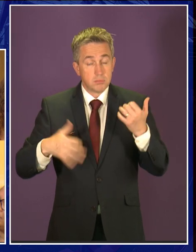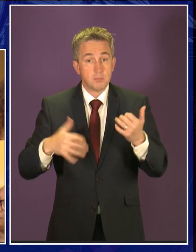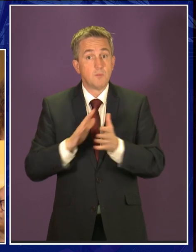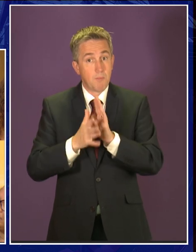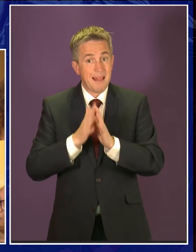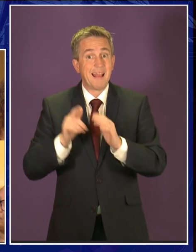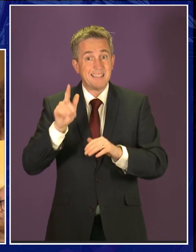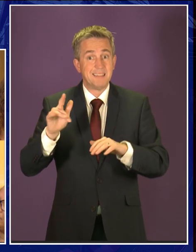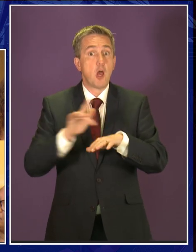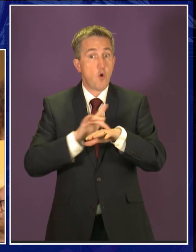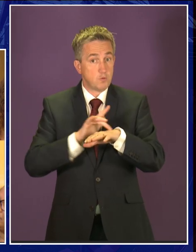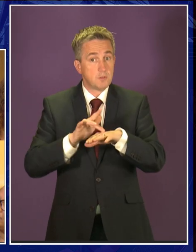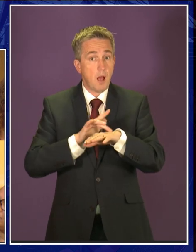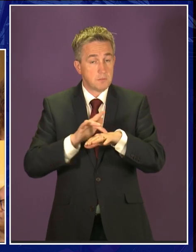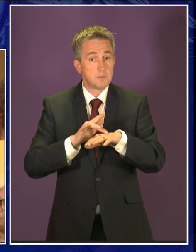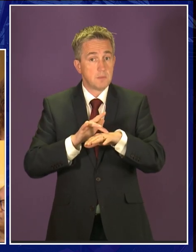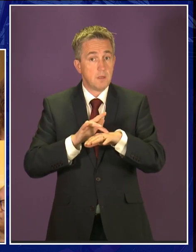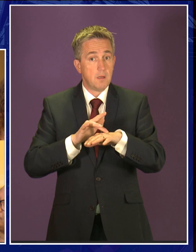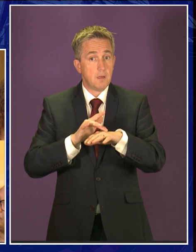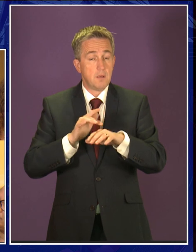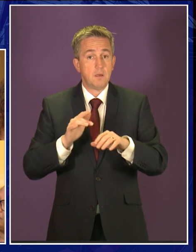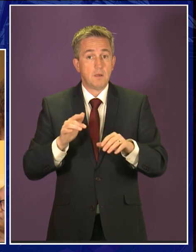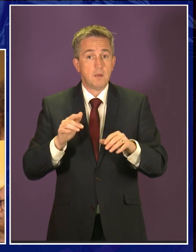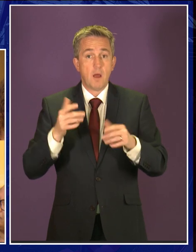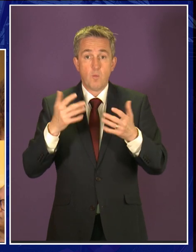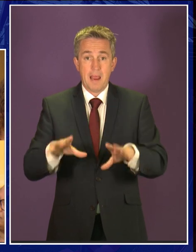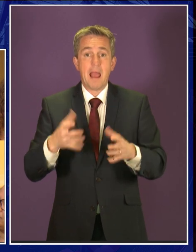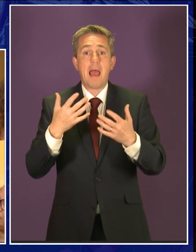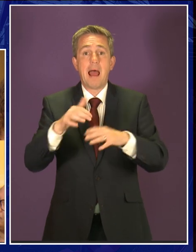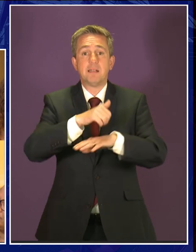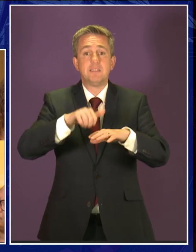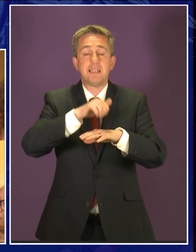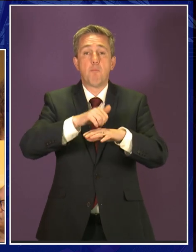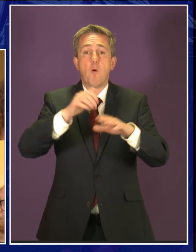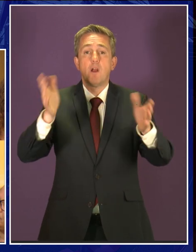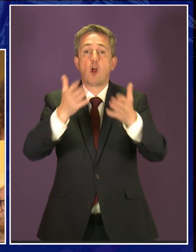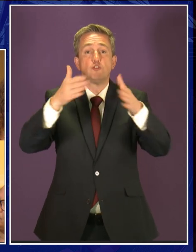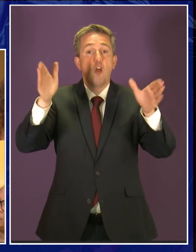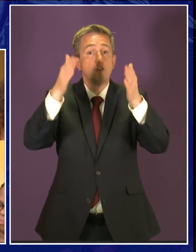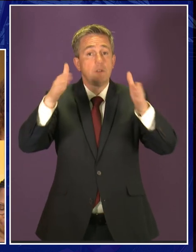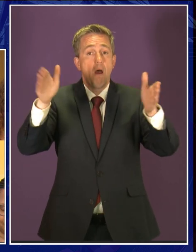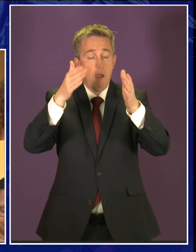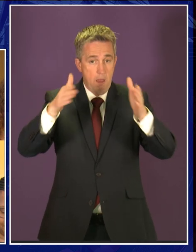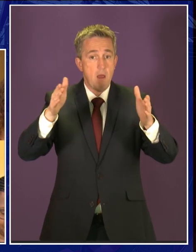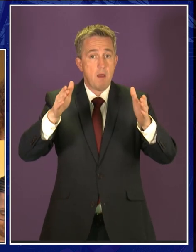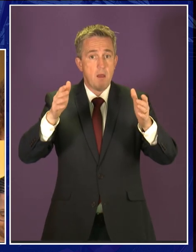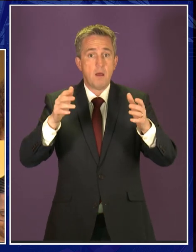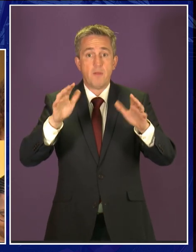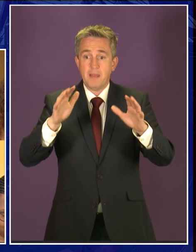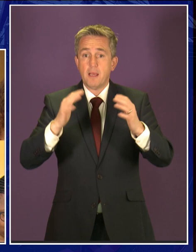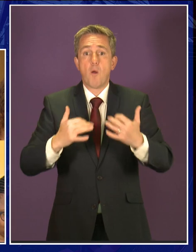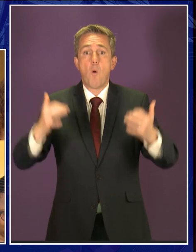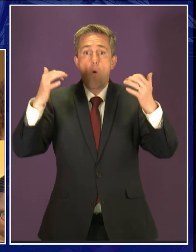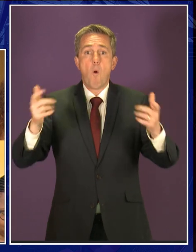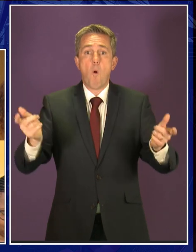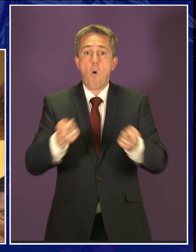under the baton of our renowned Singaporean conductor, Daryl Ang. The orchestra also performed national